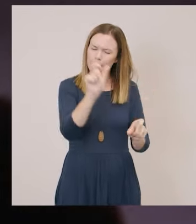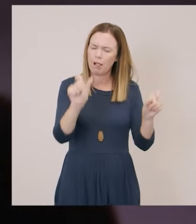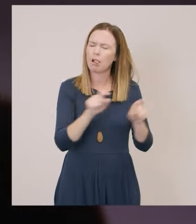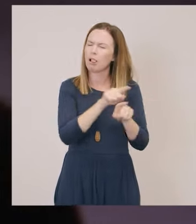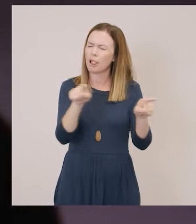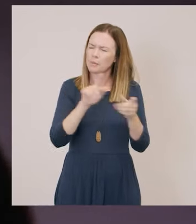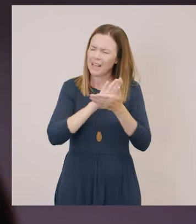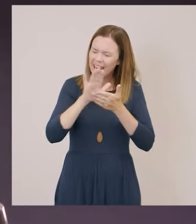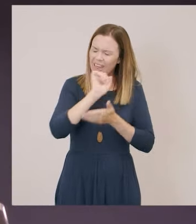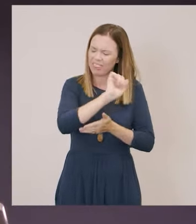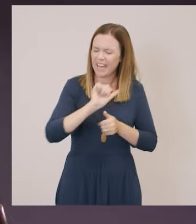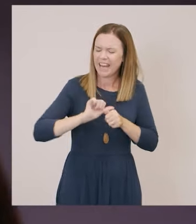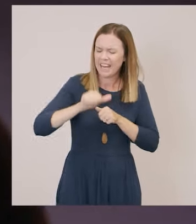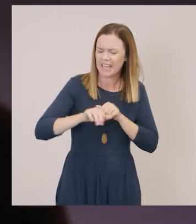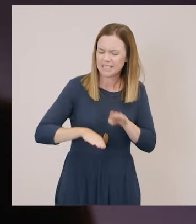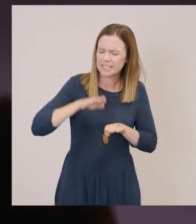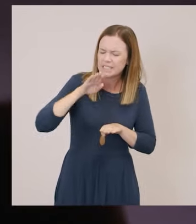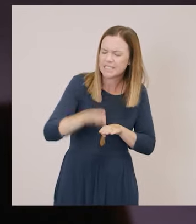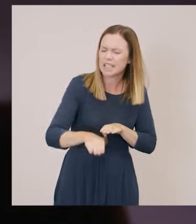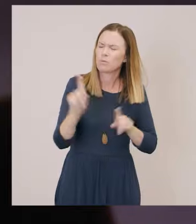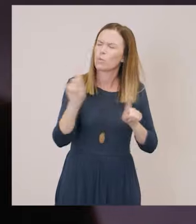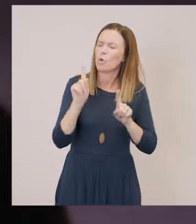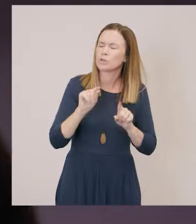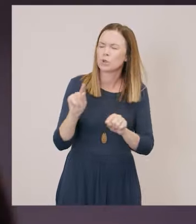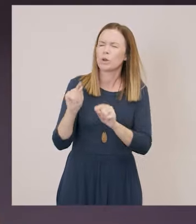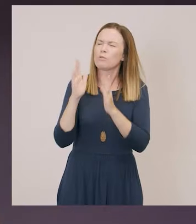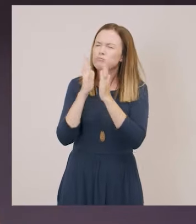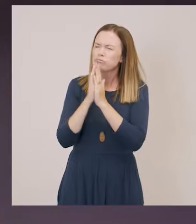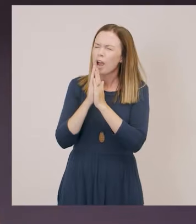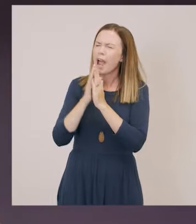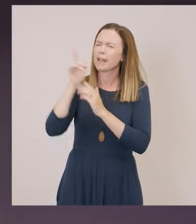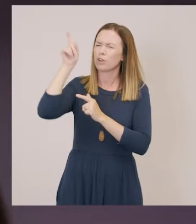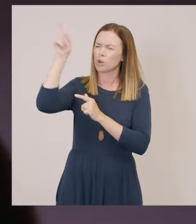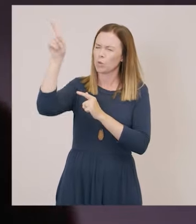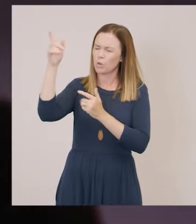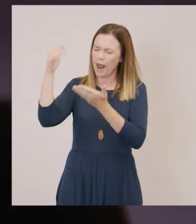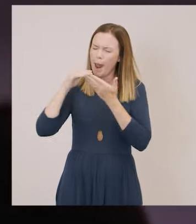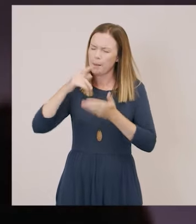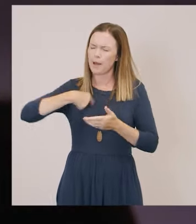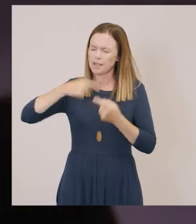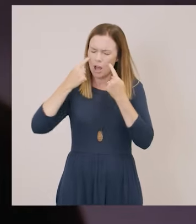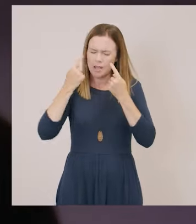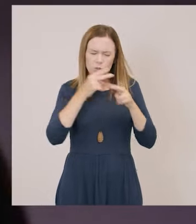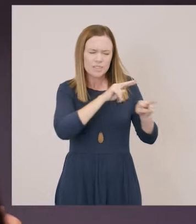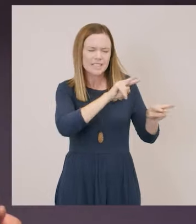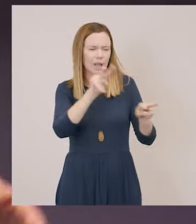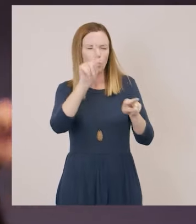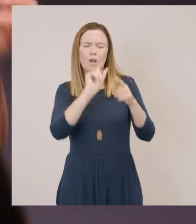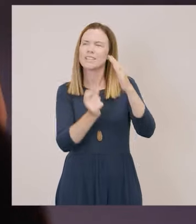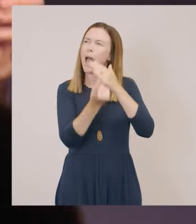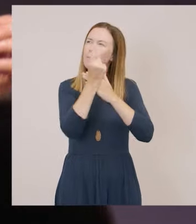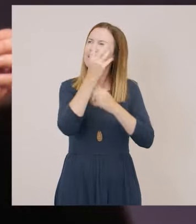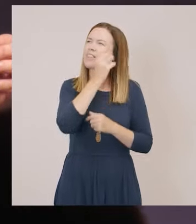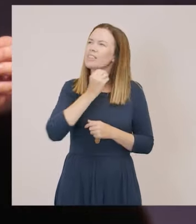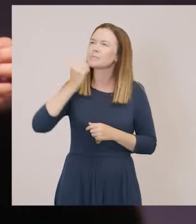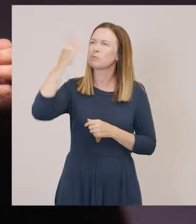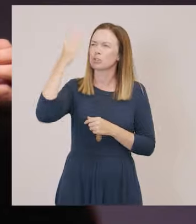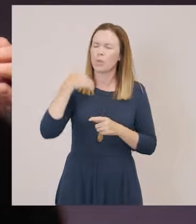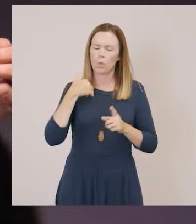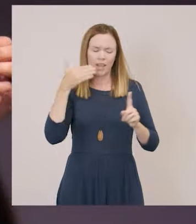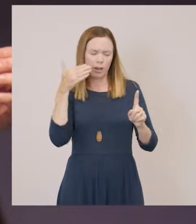be. God, I pray that you would give us eyes to see the spiritual realities of what's happening around us, that we would